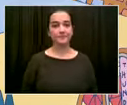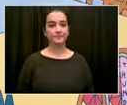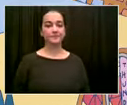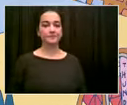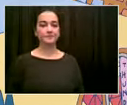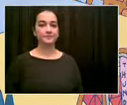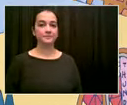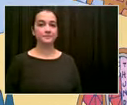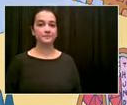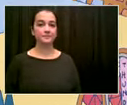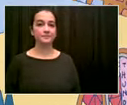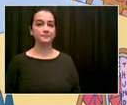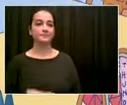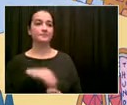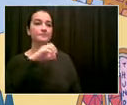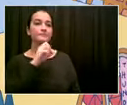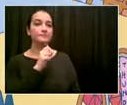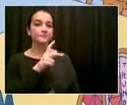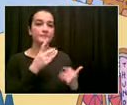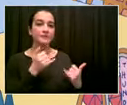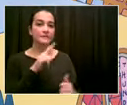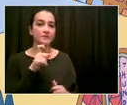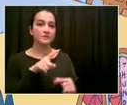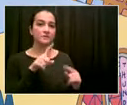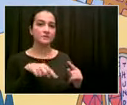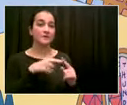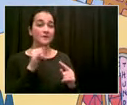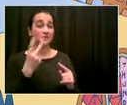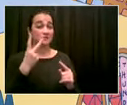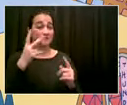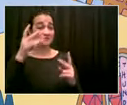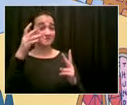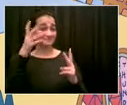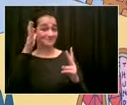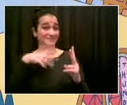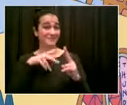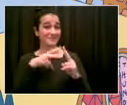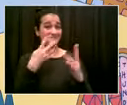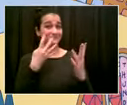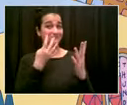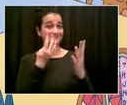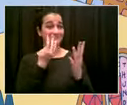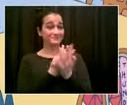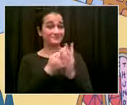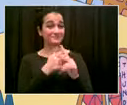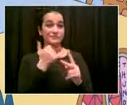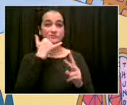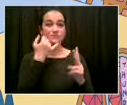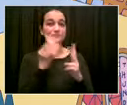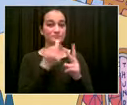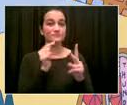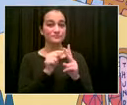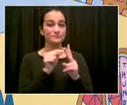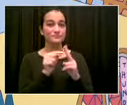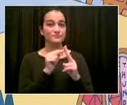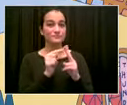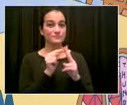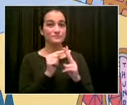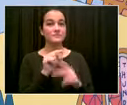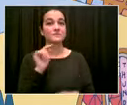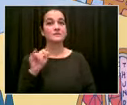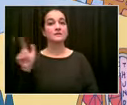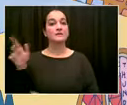Committee decades ago. Are you confident that the NYPD still doesn't have in its possession documents that might be relevant to a